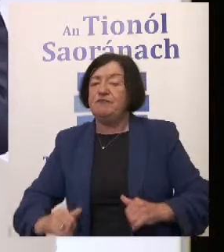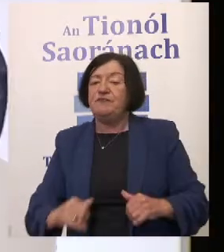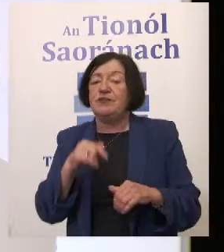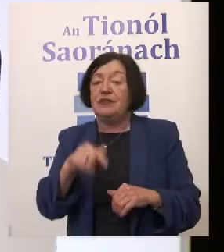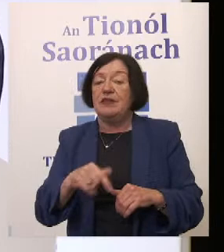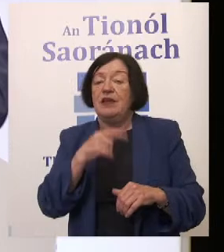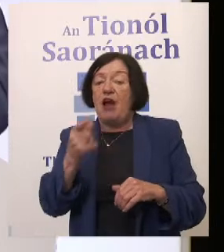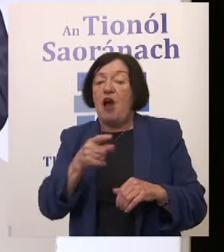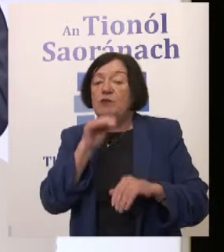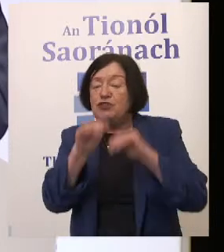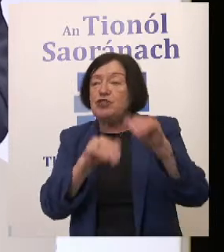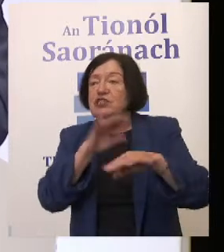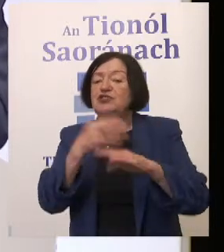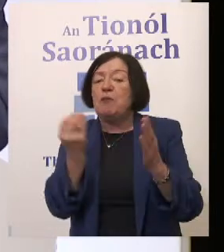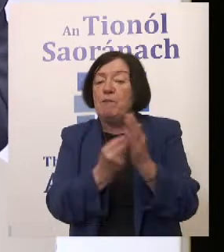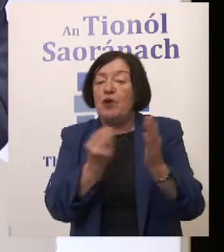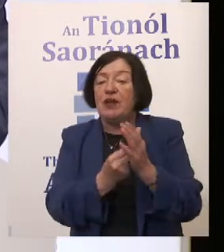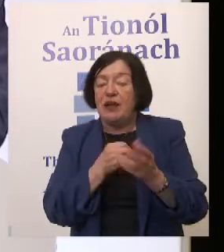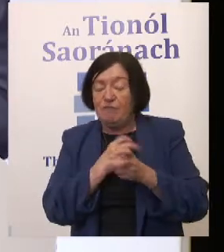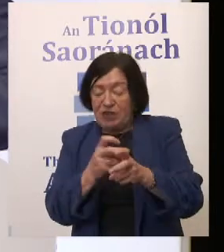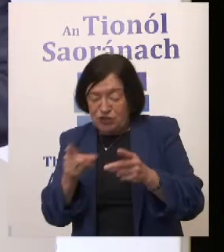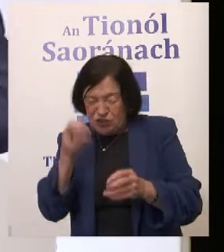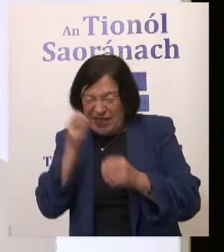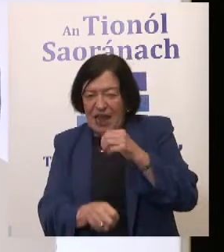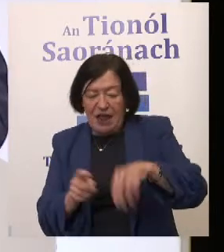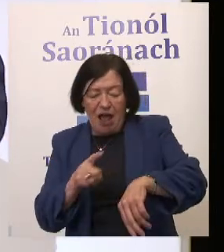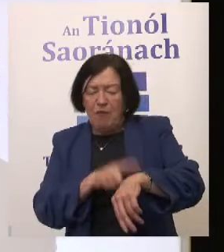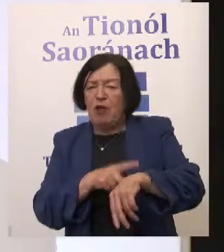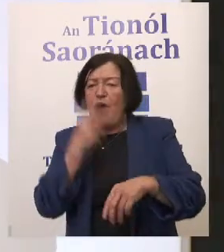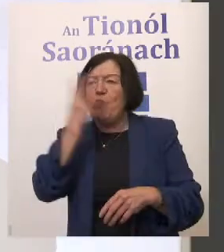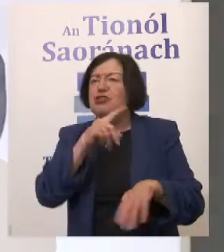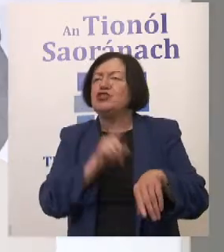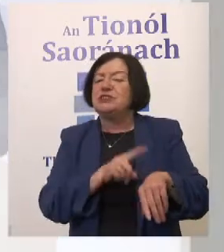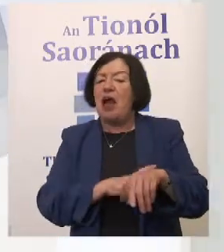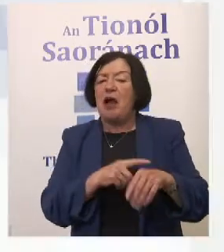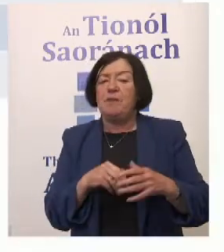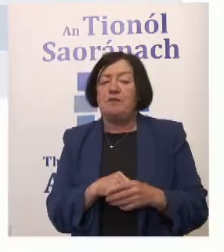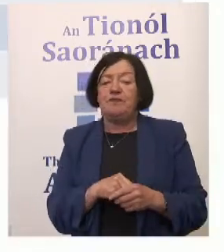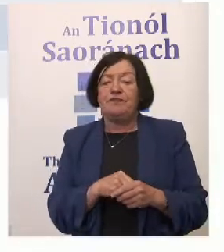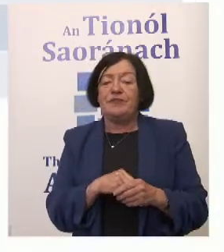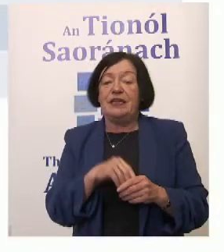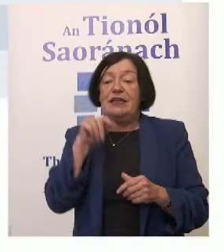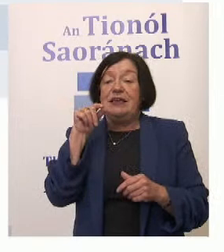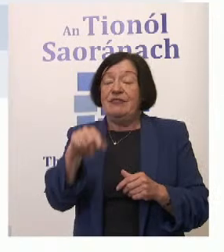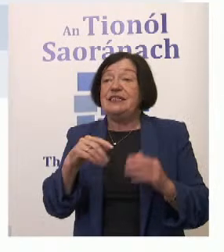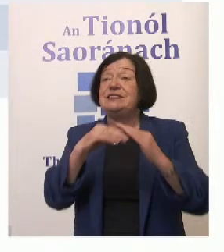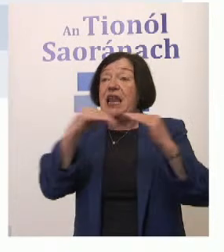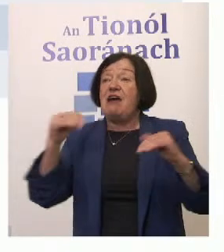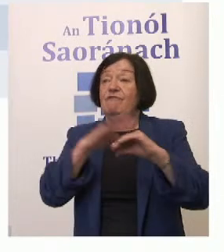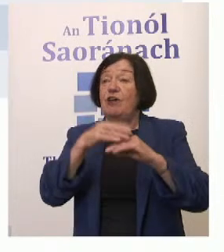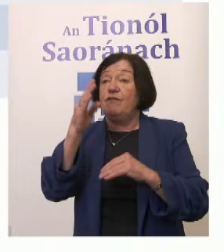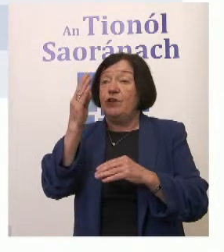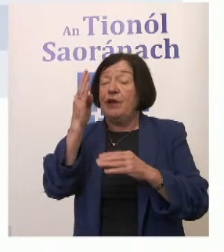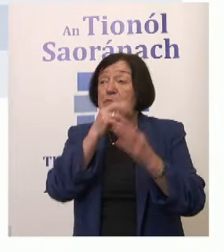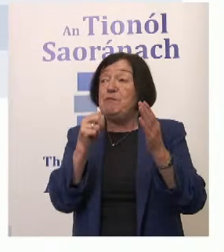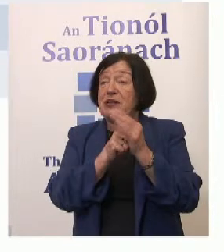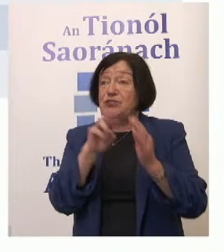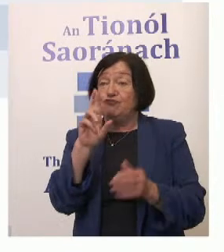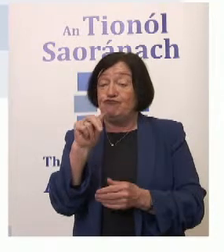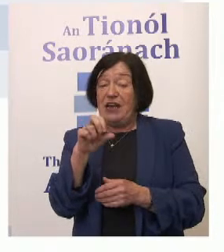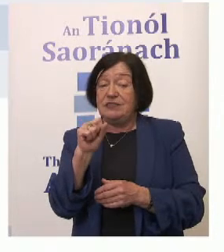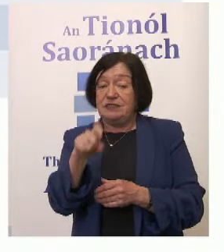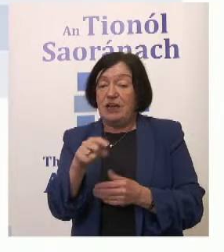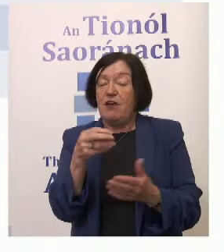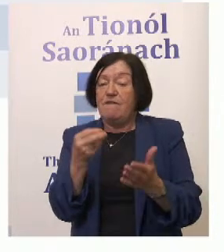chase the money. I'm racing towards the end here, sorry, I'm conscious of time. This is the level of commercial rates